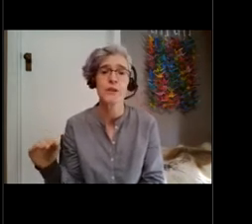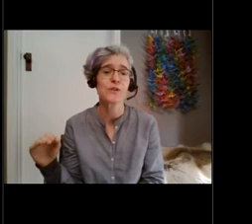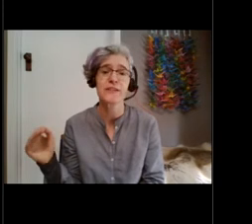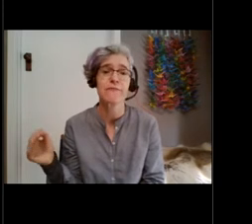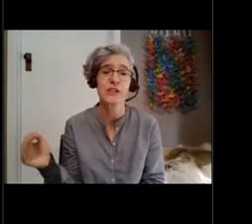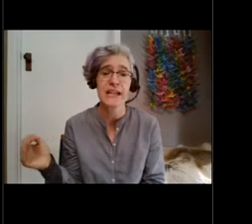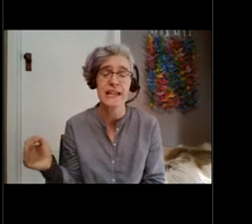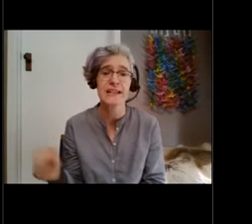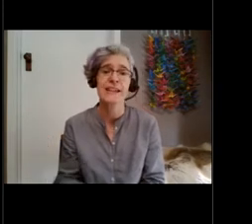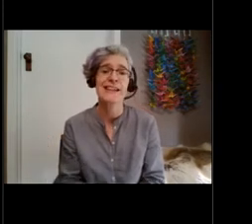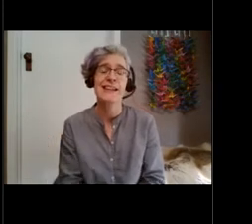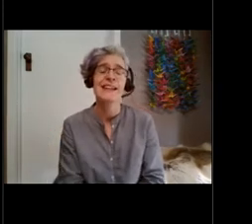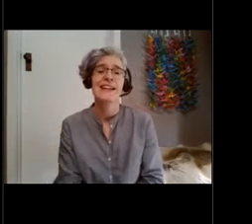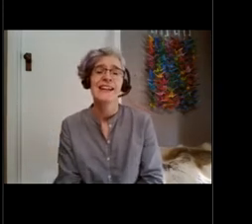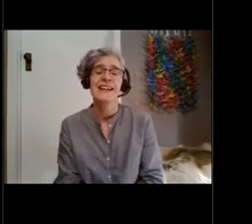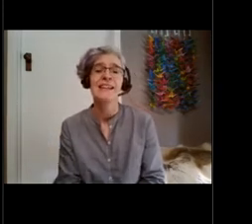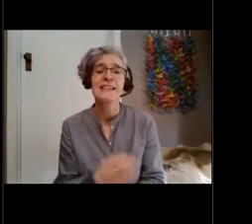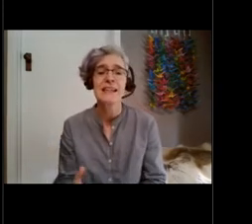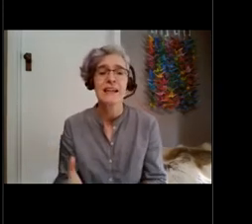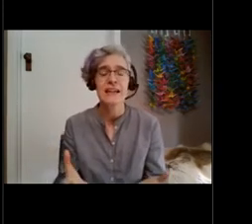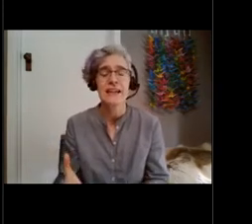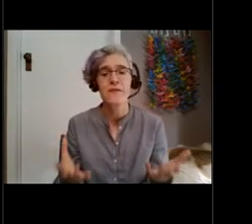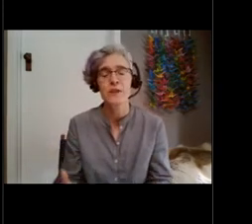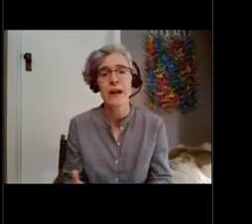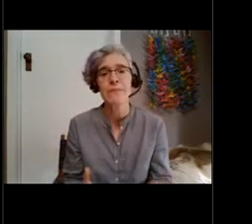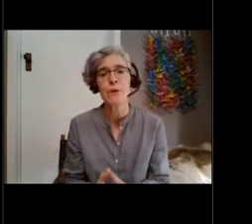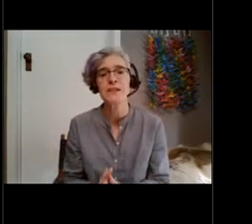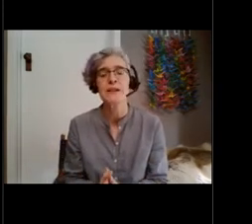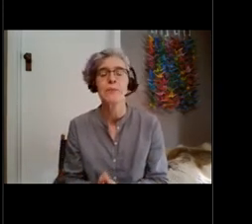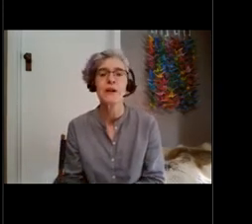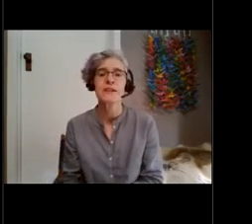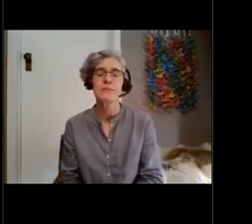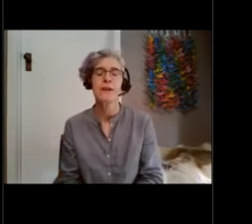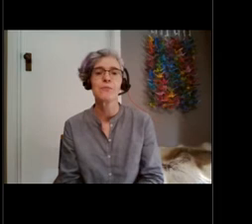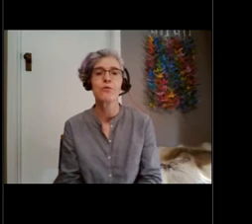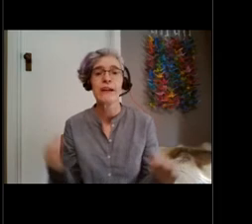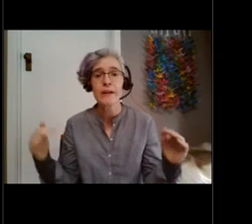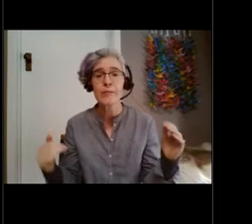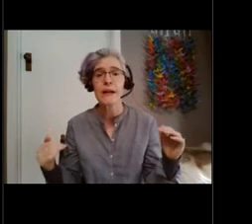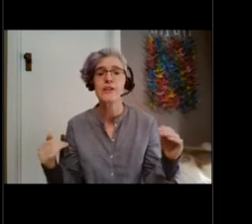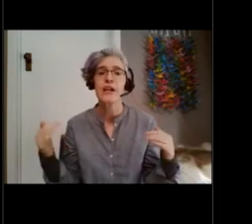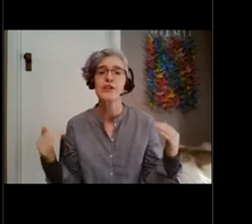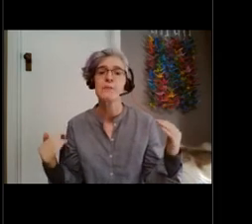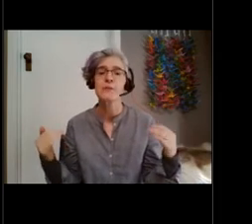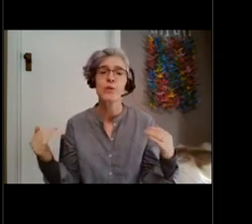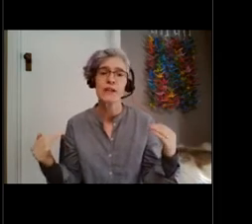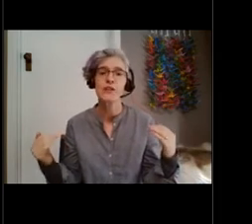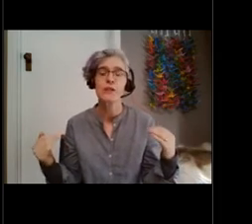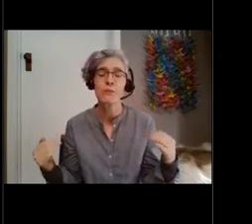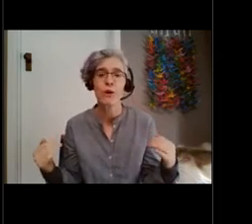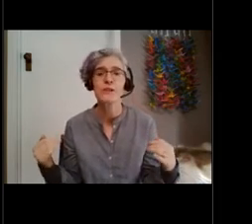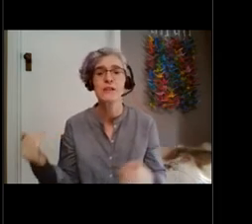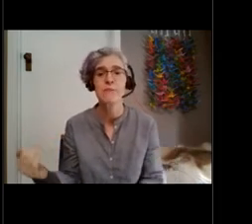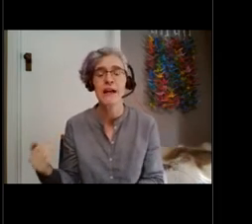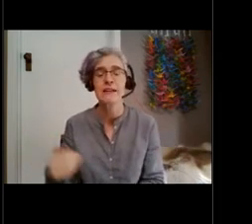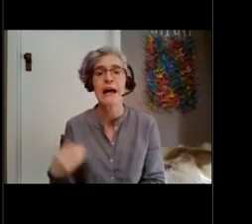years. Sometimes we don't change them for a decade. In this case of demand-based pricing, pricing is much more variable and it changes much more quickly